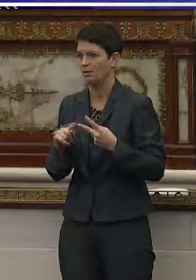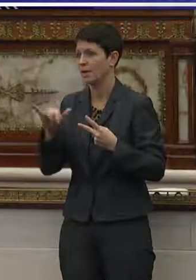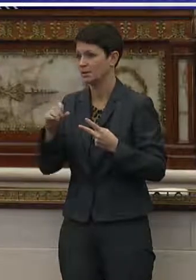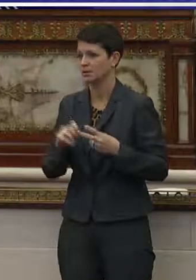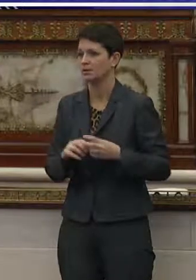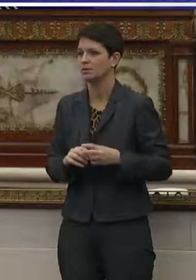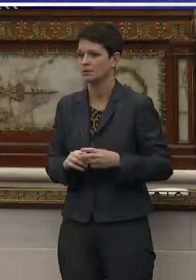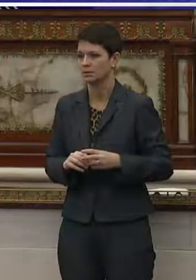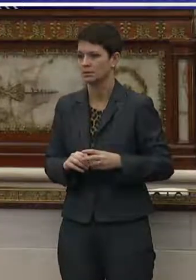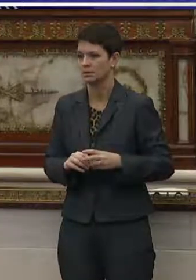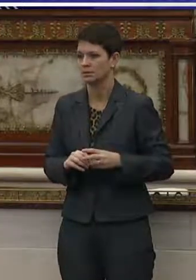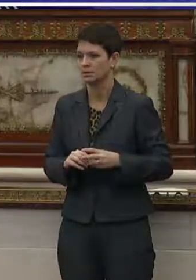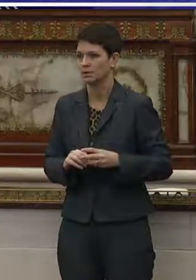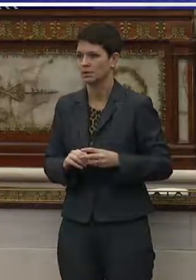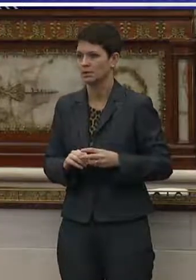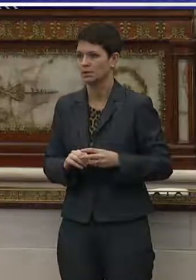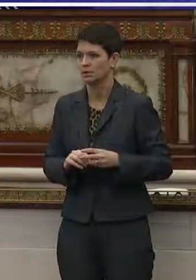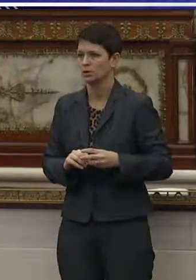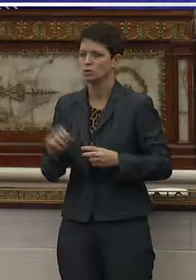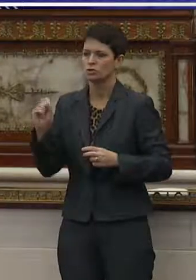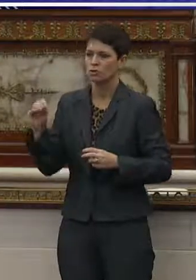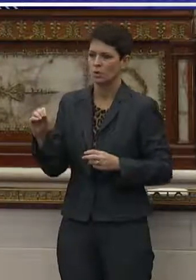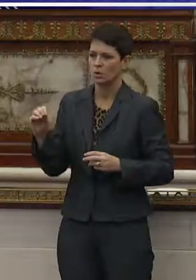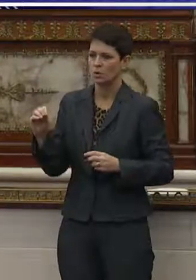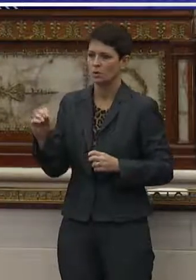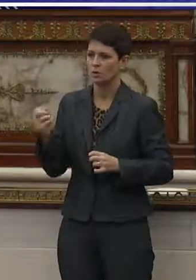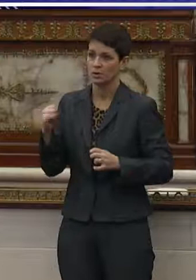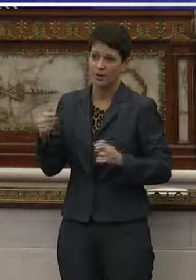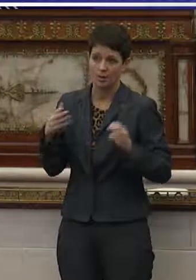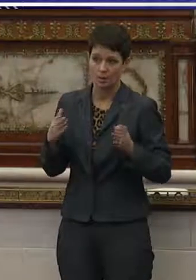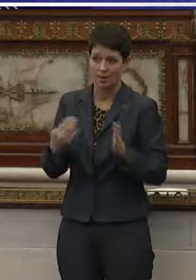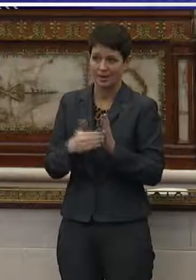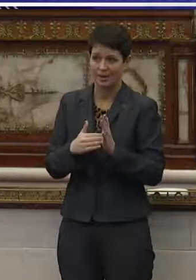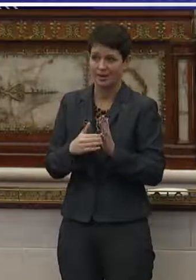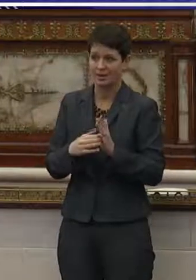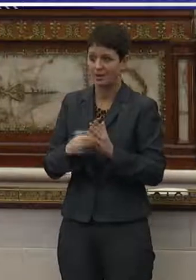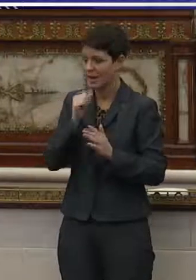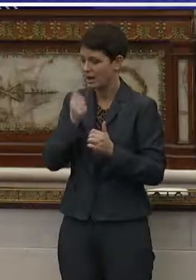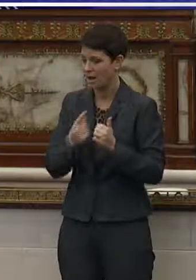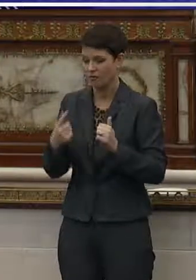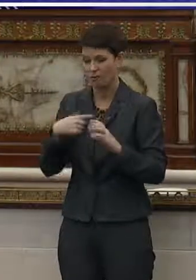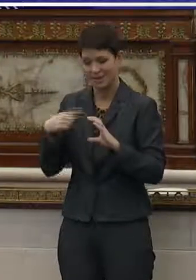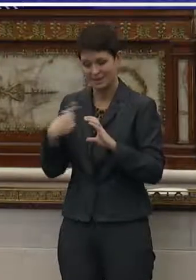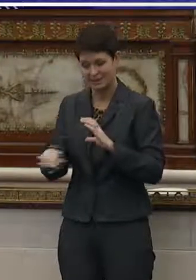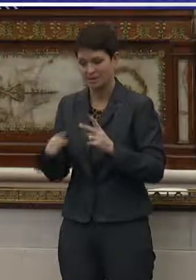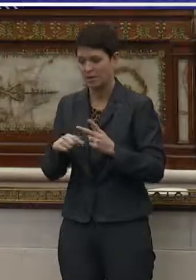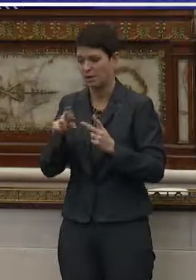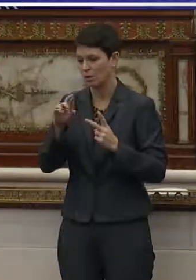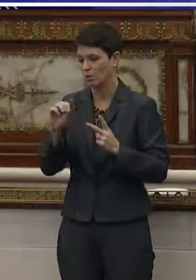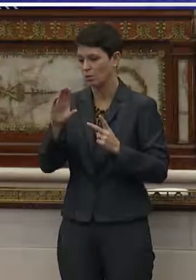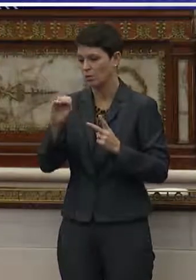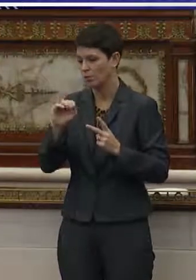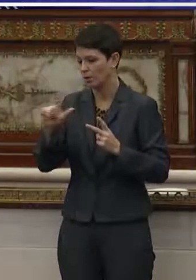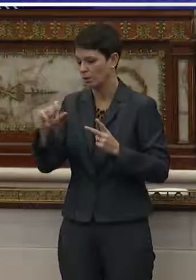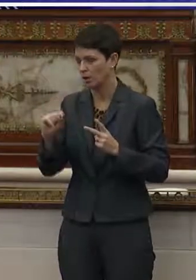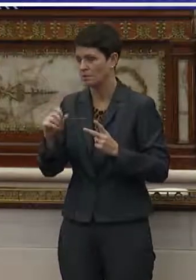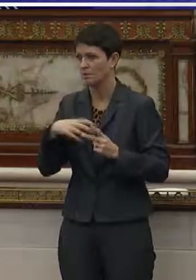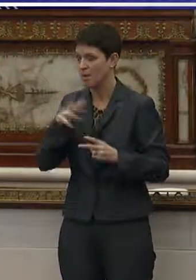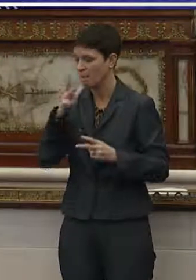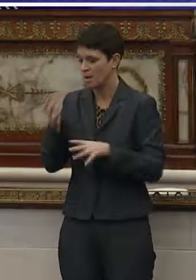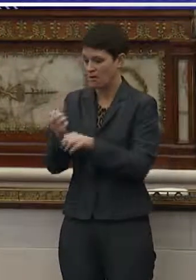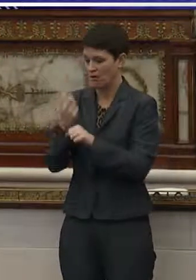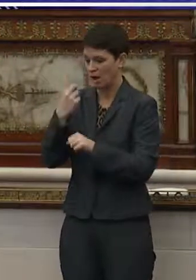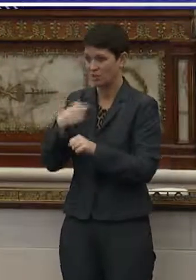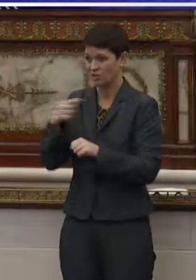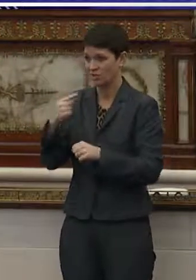Yes. Okay, so is there a way, again, not everybody has email, robocalls. My mother got a